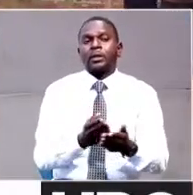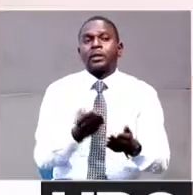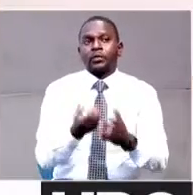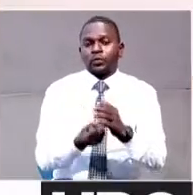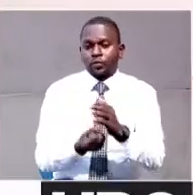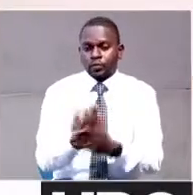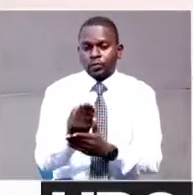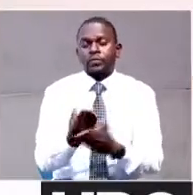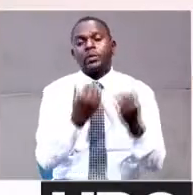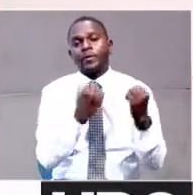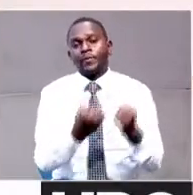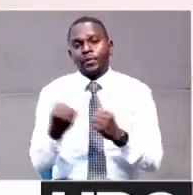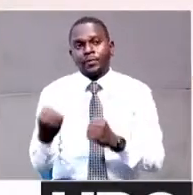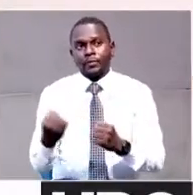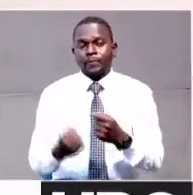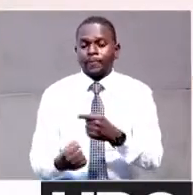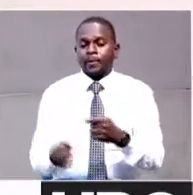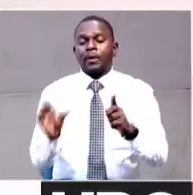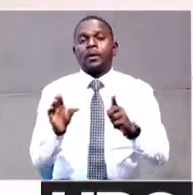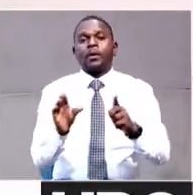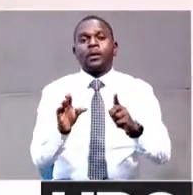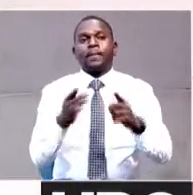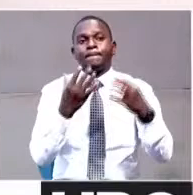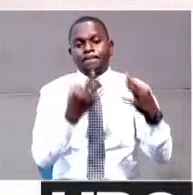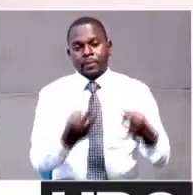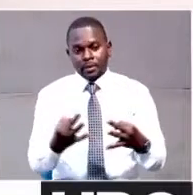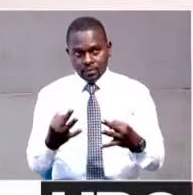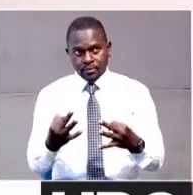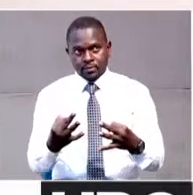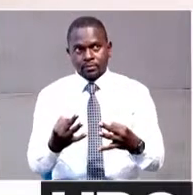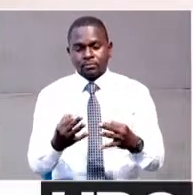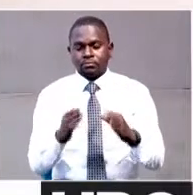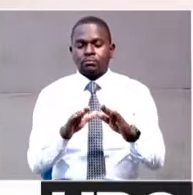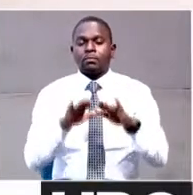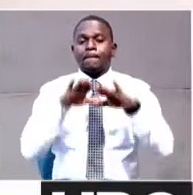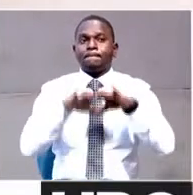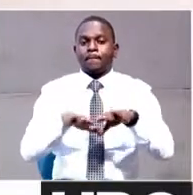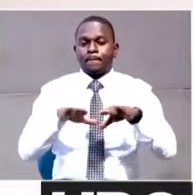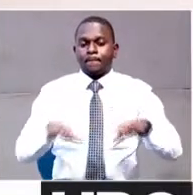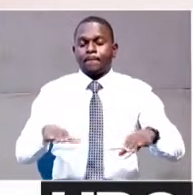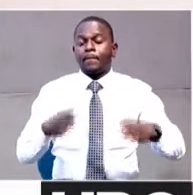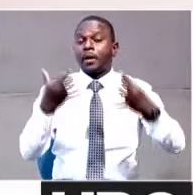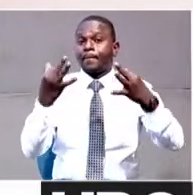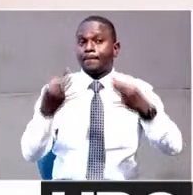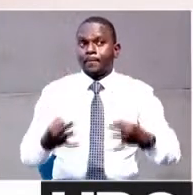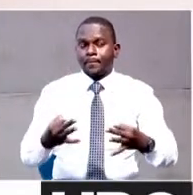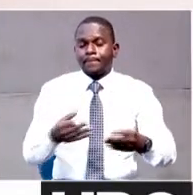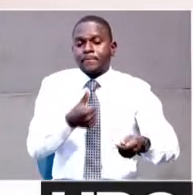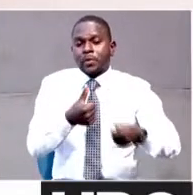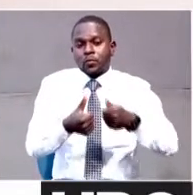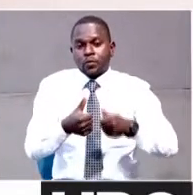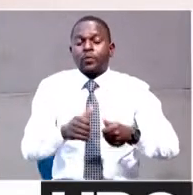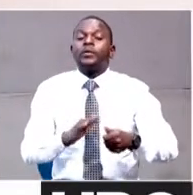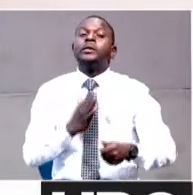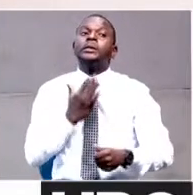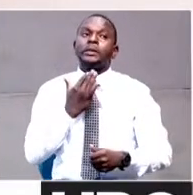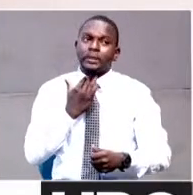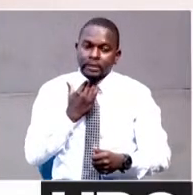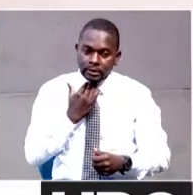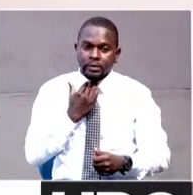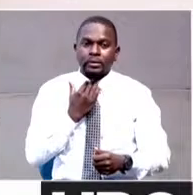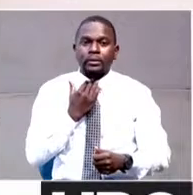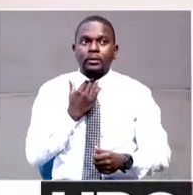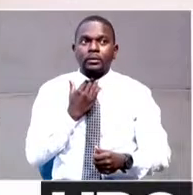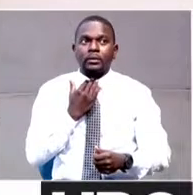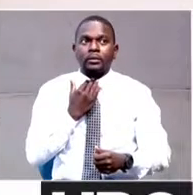challenges? We have made sure that the players put on market the products which address the needs of